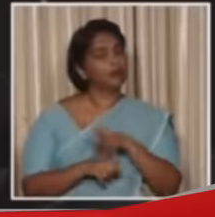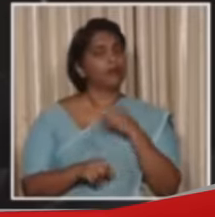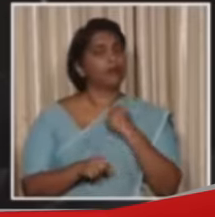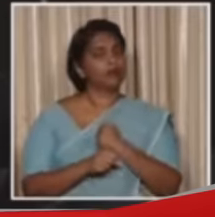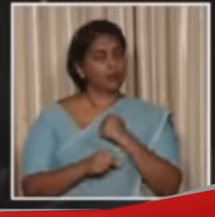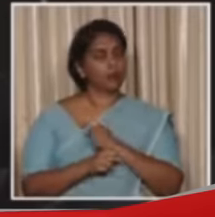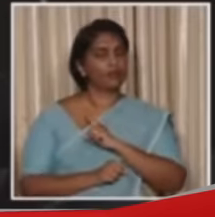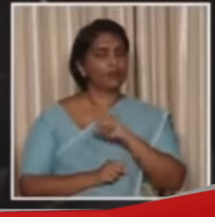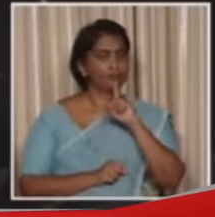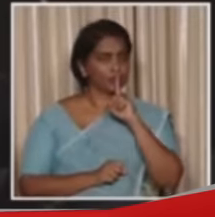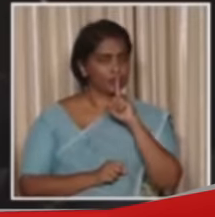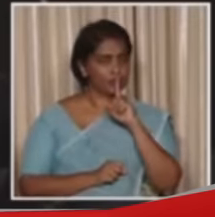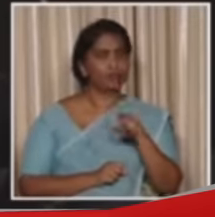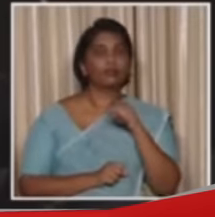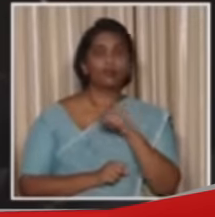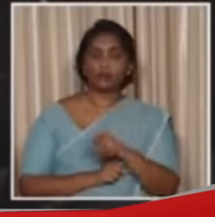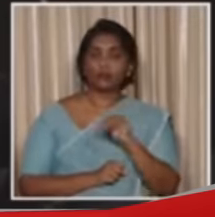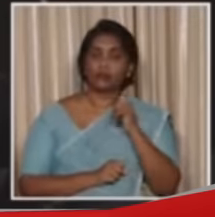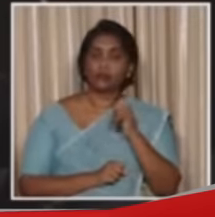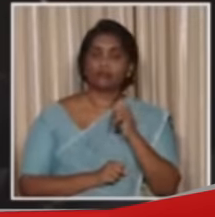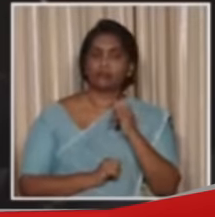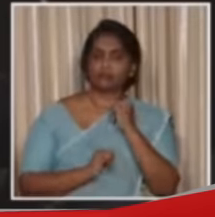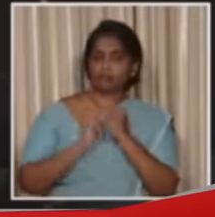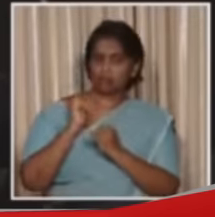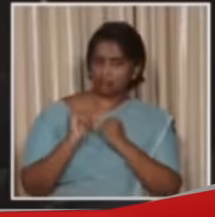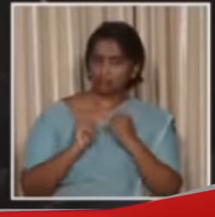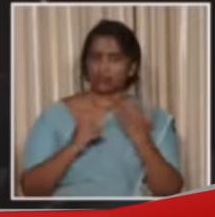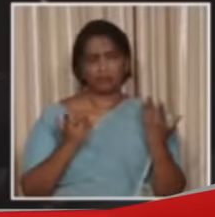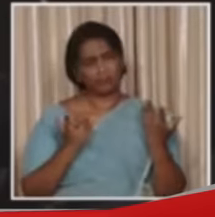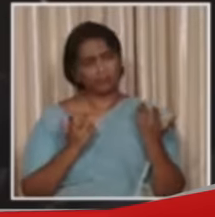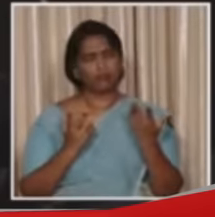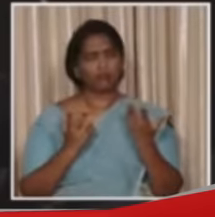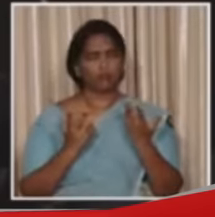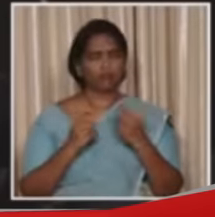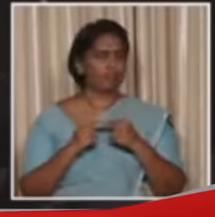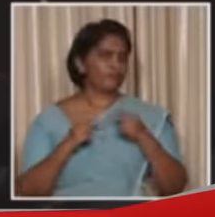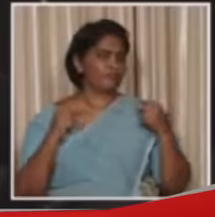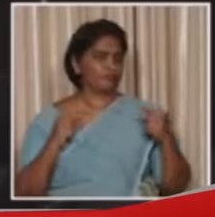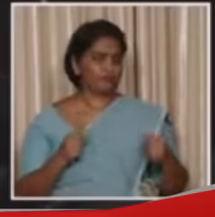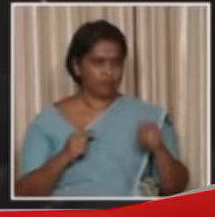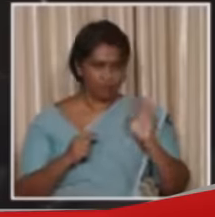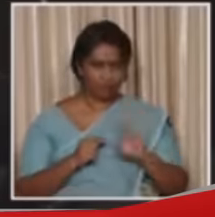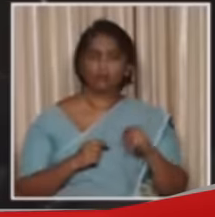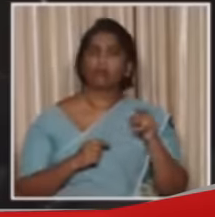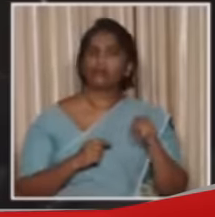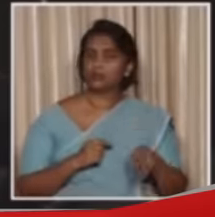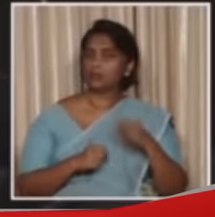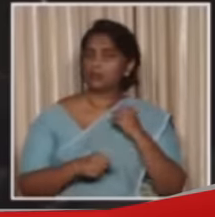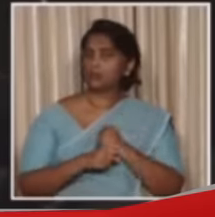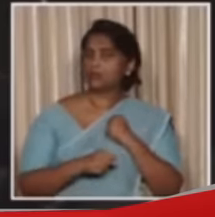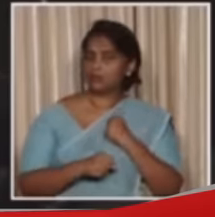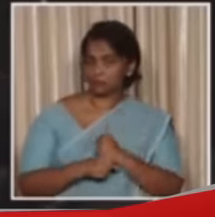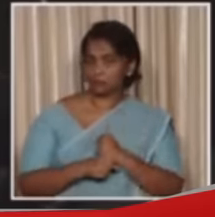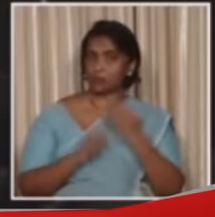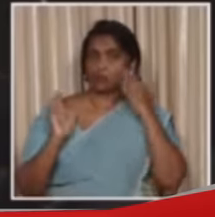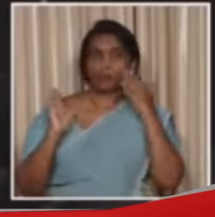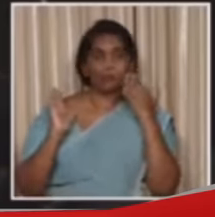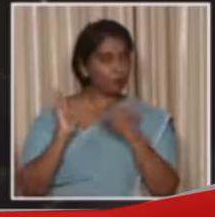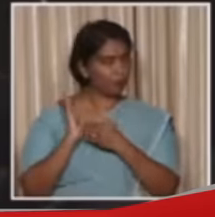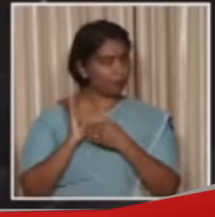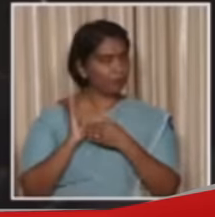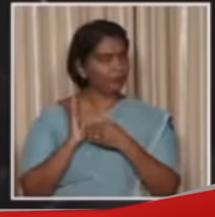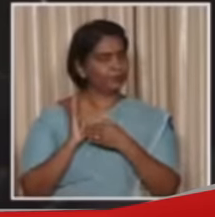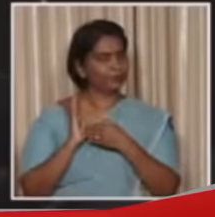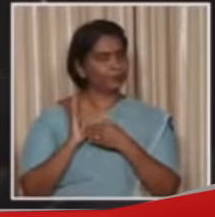any criticism of the government's policies is either is